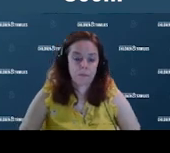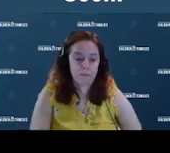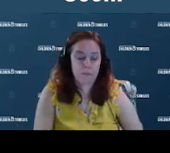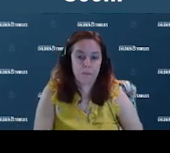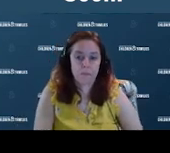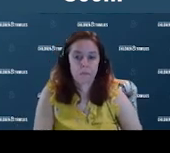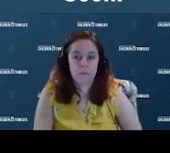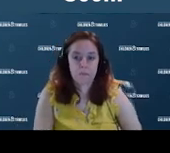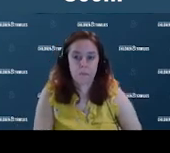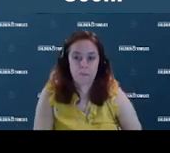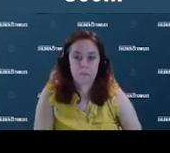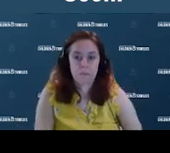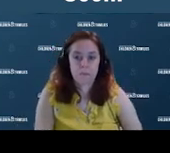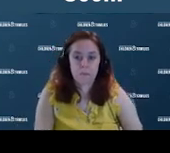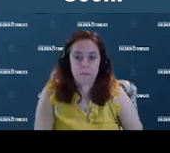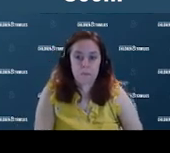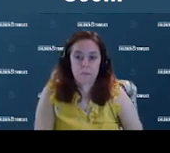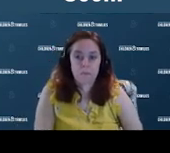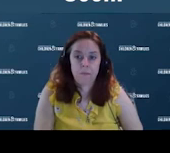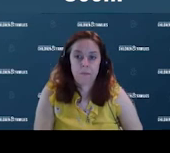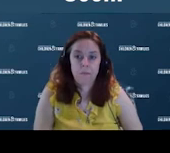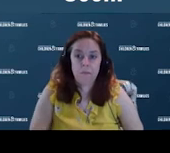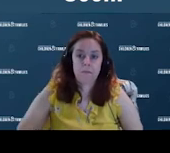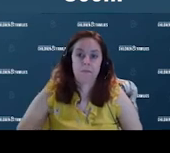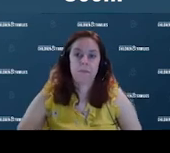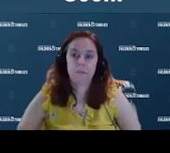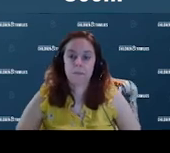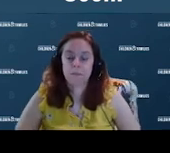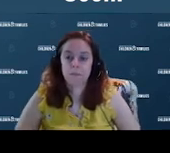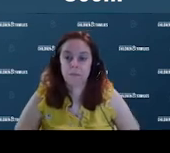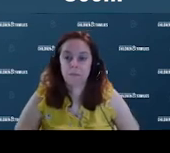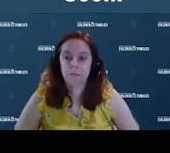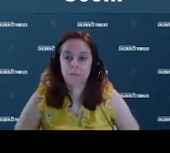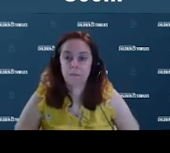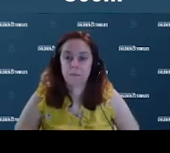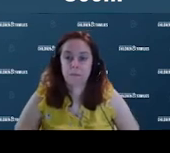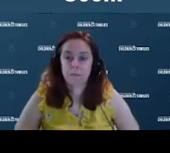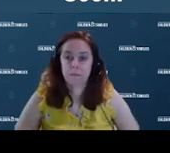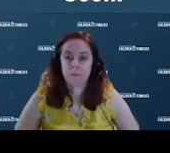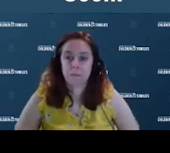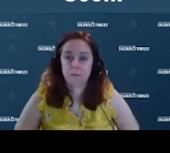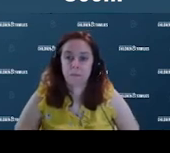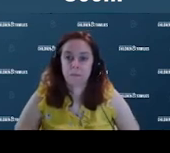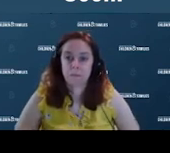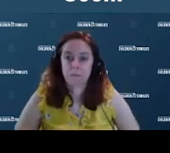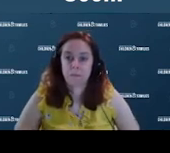purchased, including related amounts, and how the cards will be distributed to program participants,